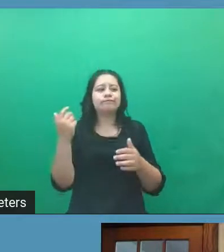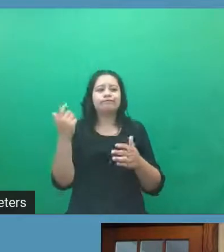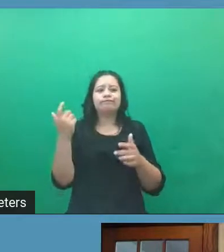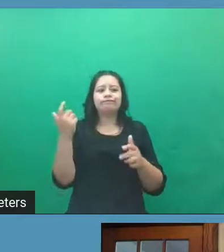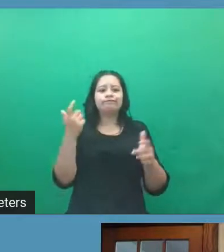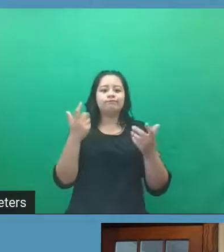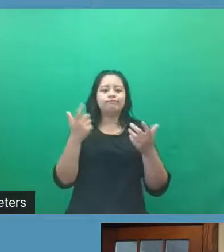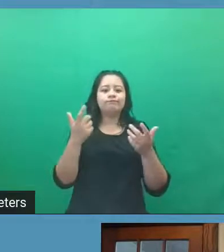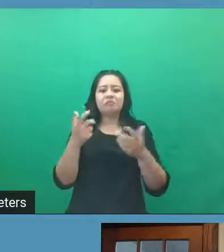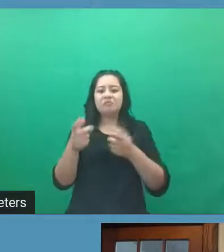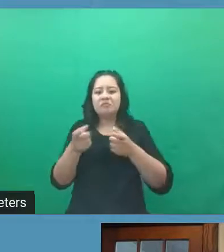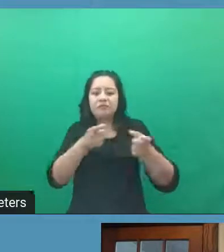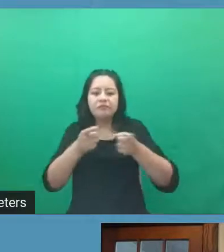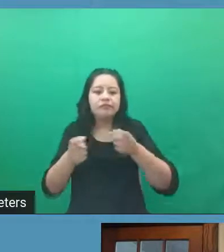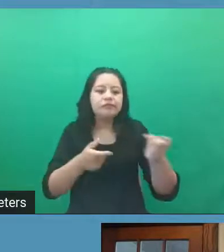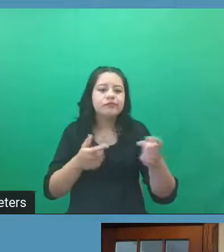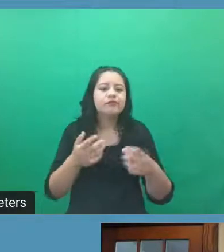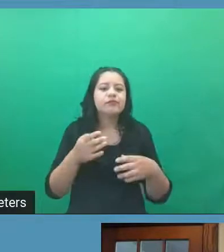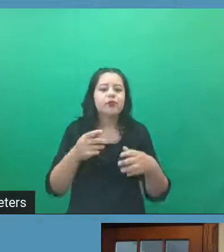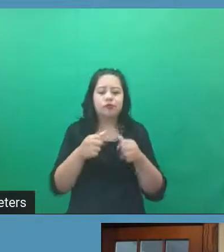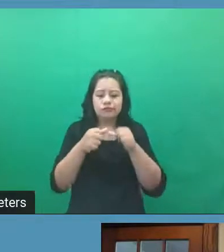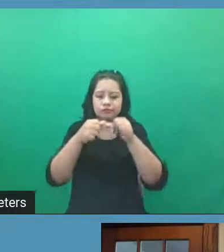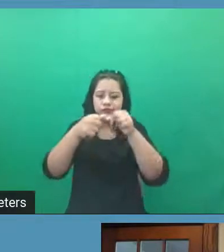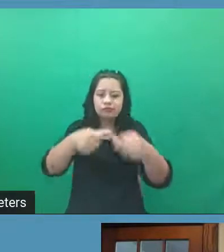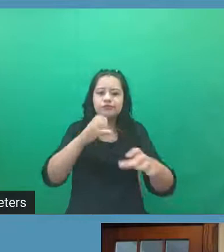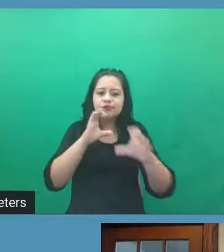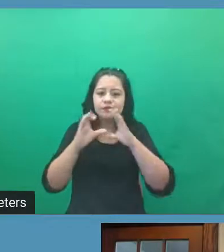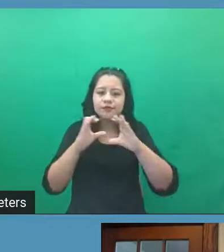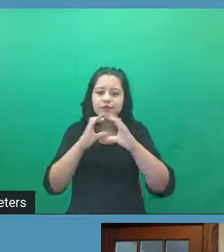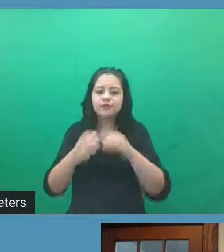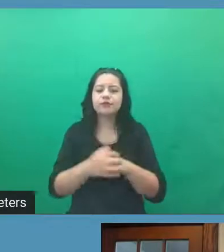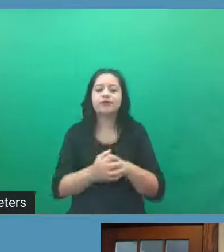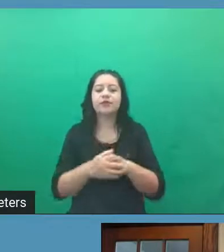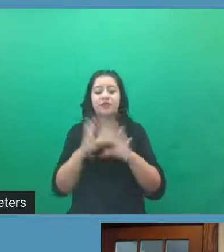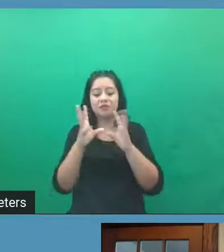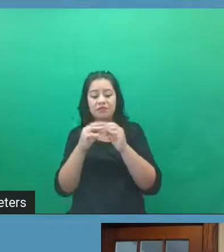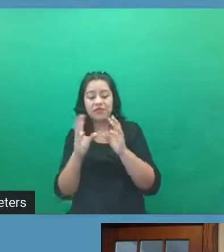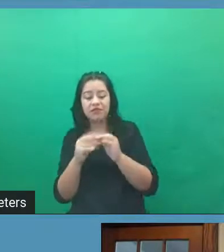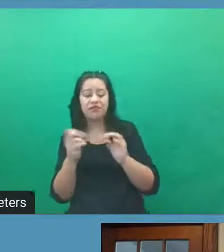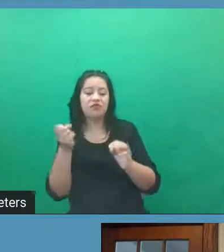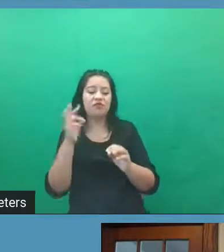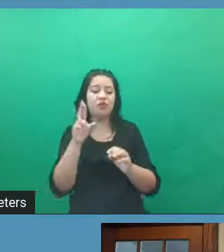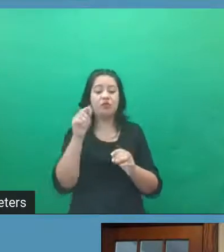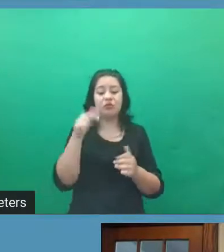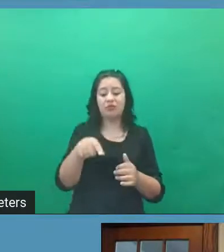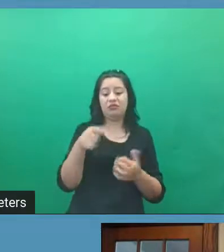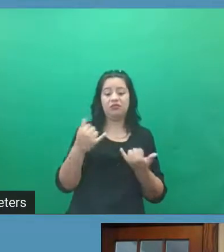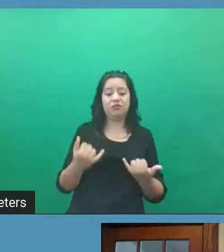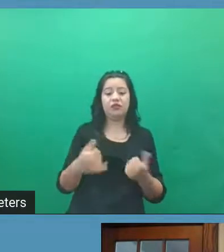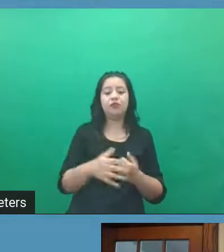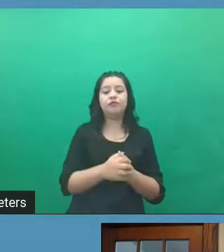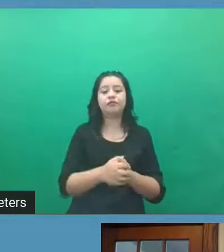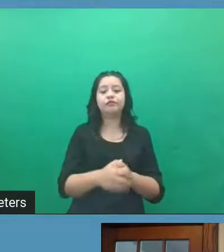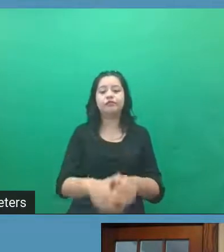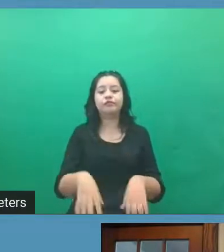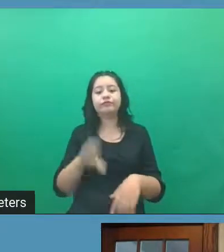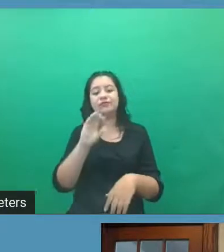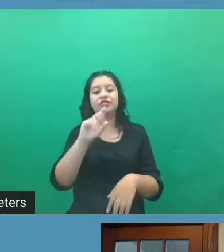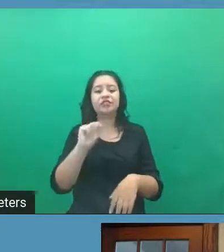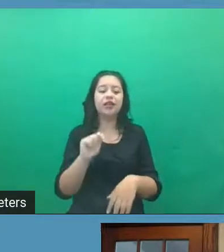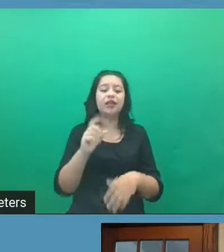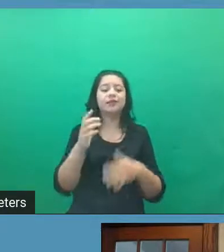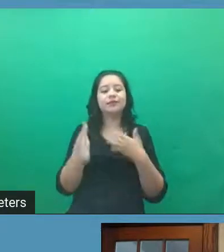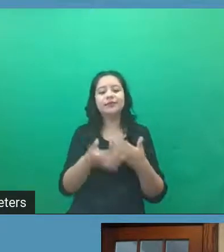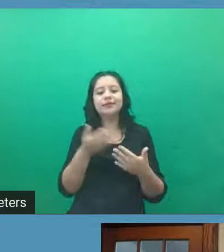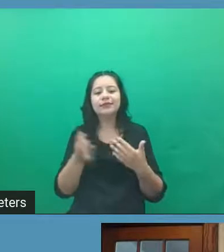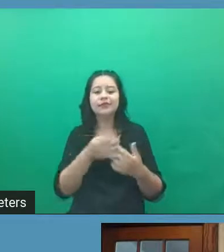How do you sort of keep the conversation moving in a meeting format? Or, in this case, the chat thing, it's a little easier